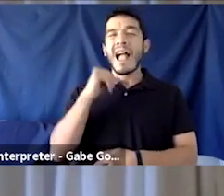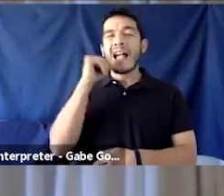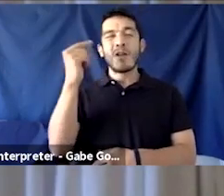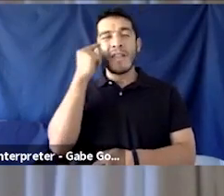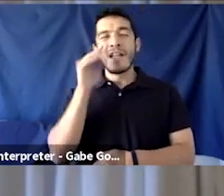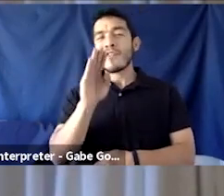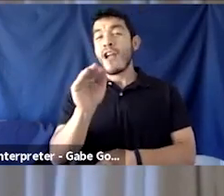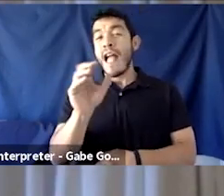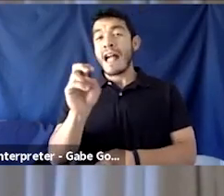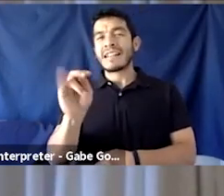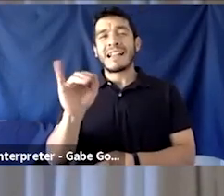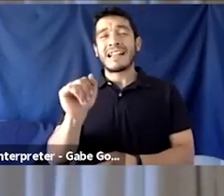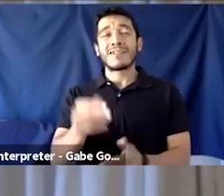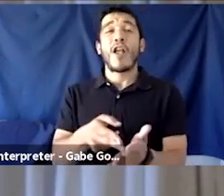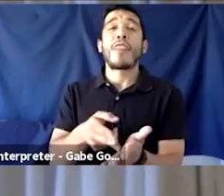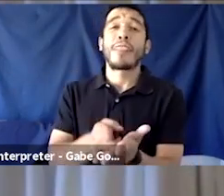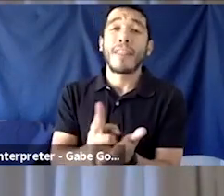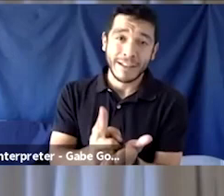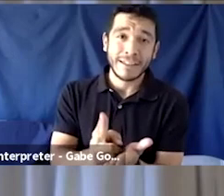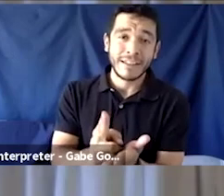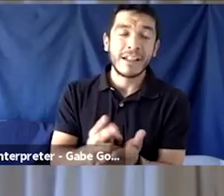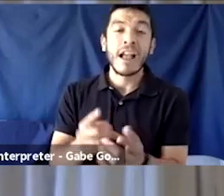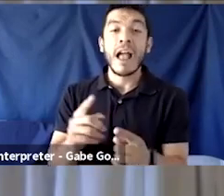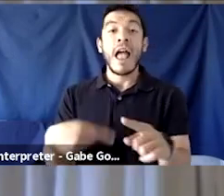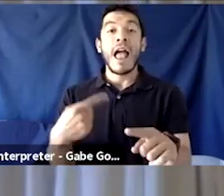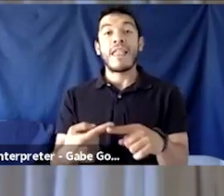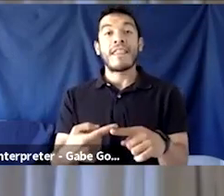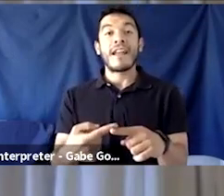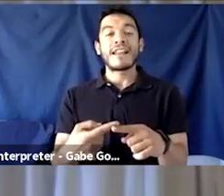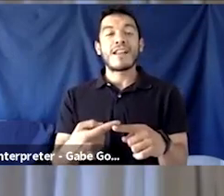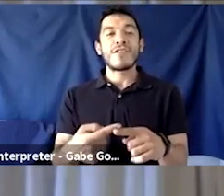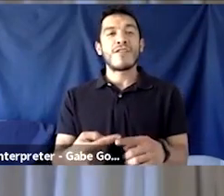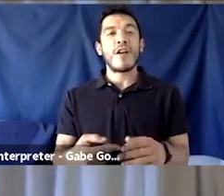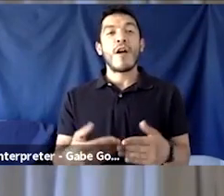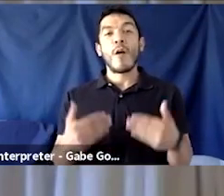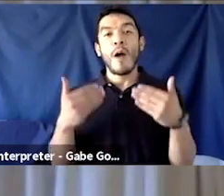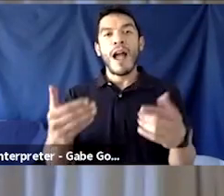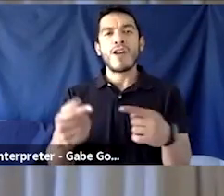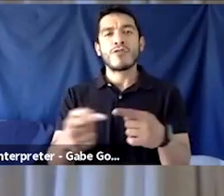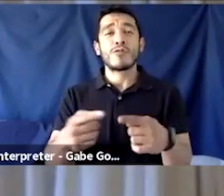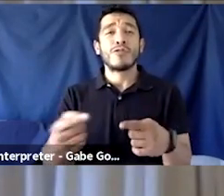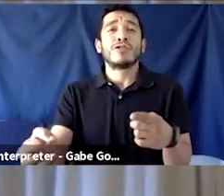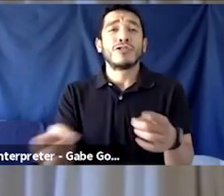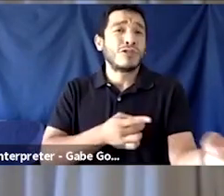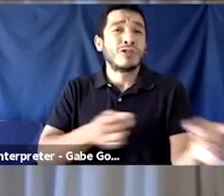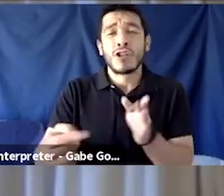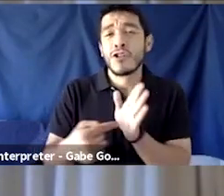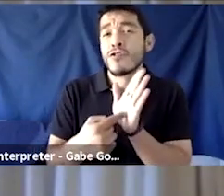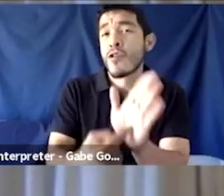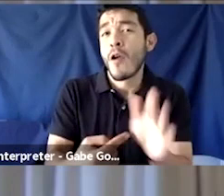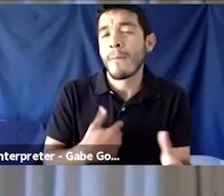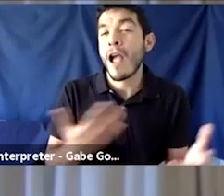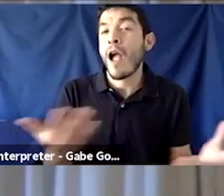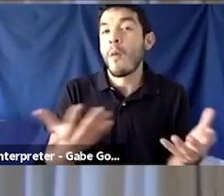authentic. And then proceeded to demonstrate for me what